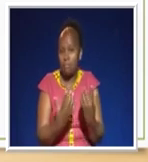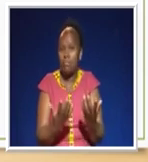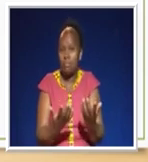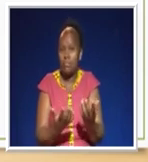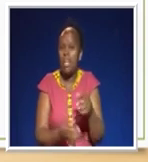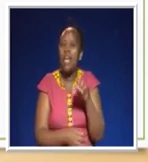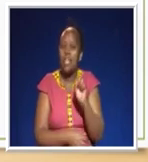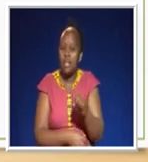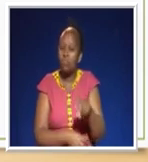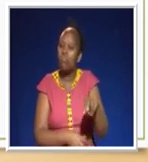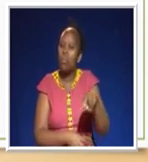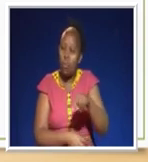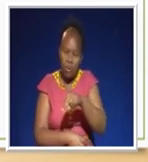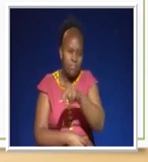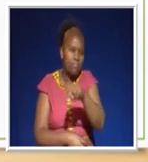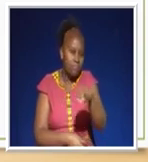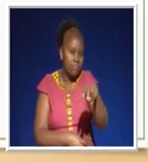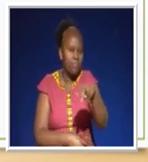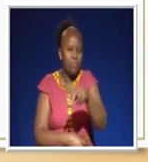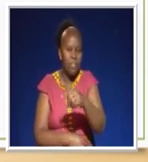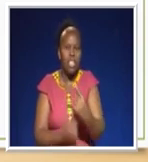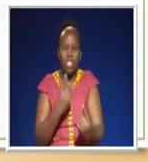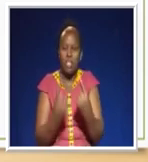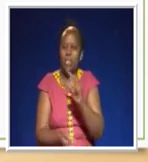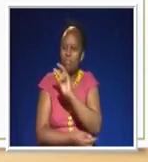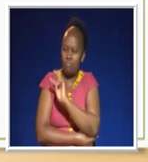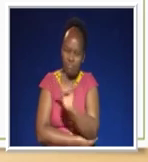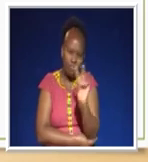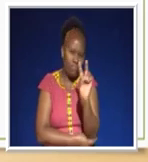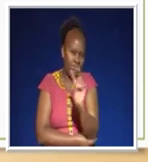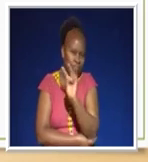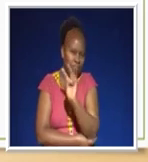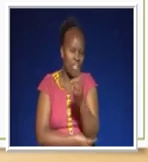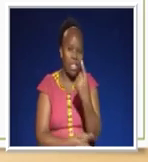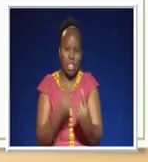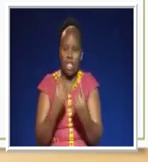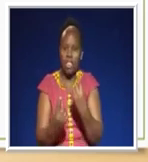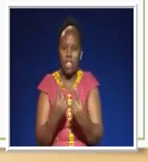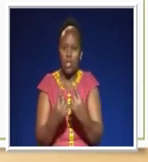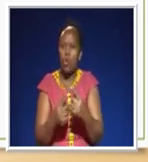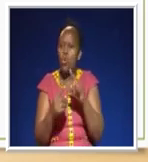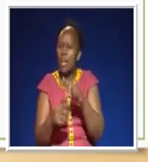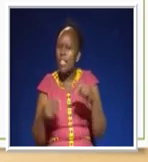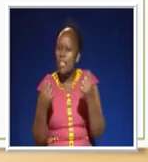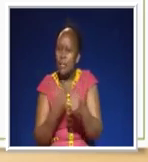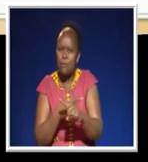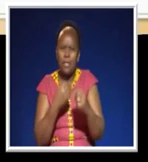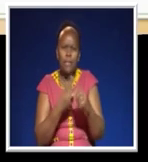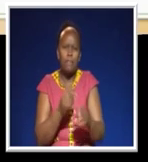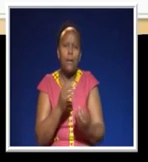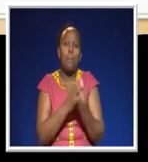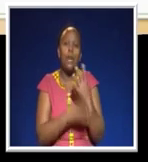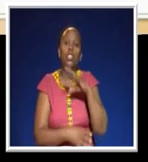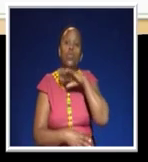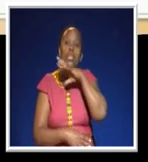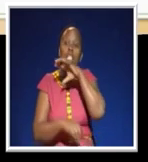Yes, walk around. We can walk around. Take a look in the kitchen. Look at the different plant wastes that